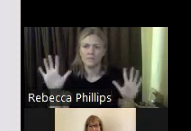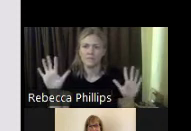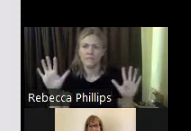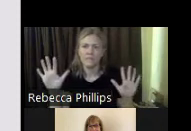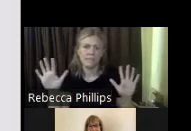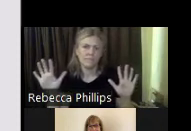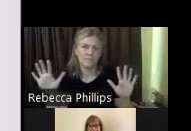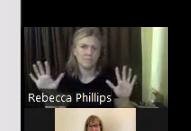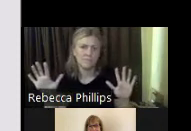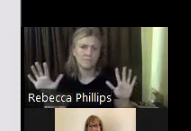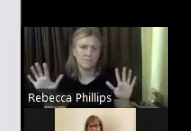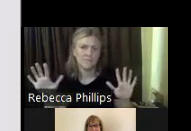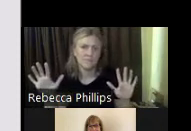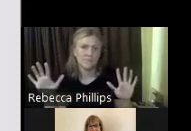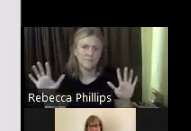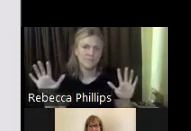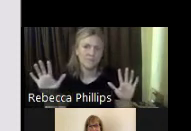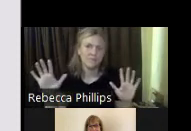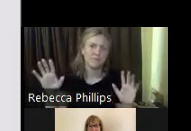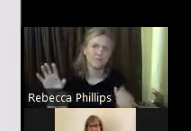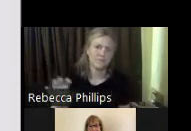Nope, finished.